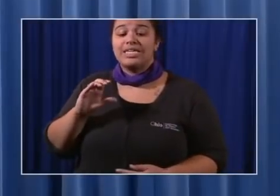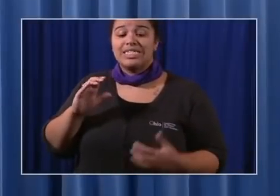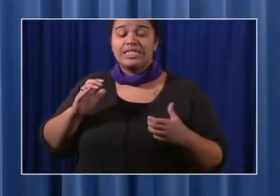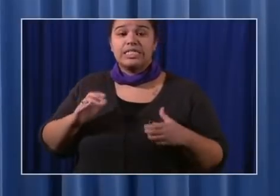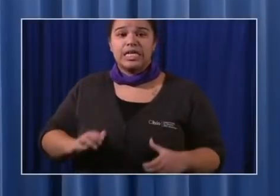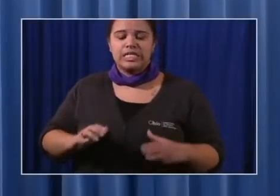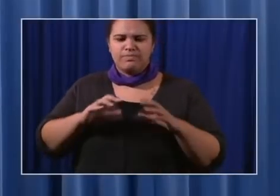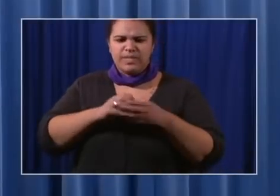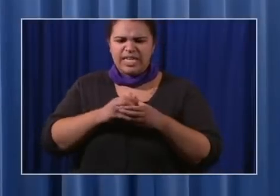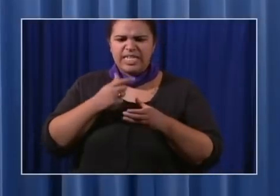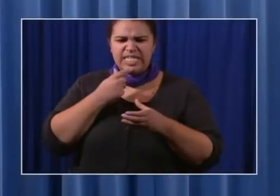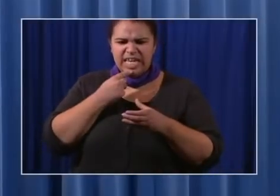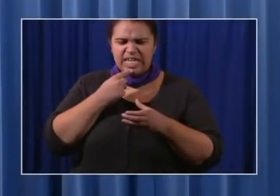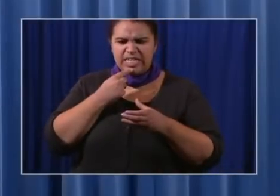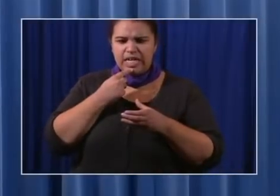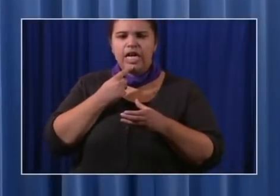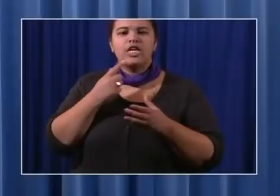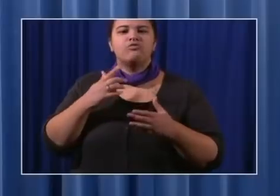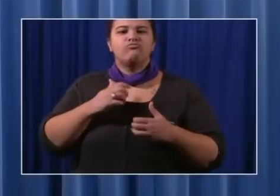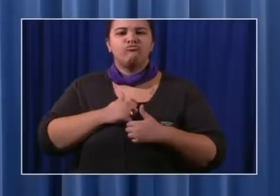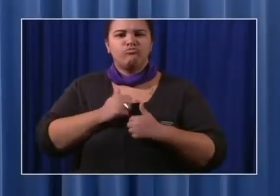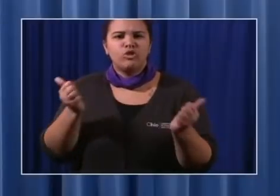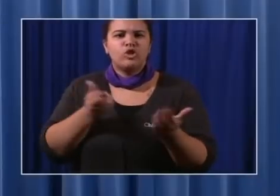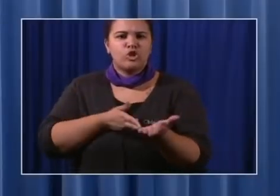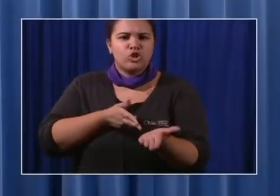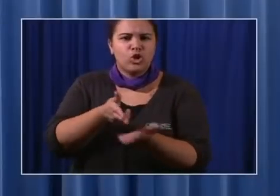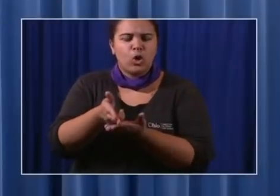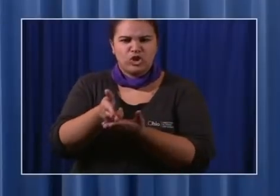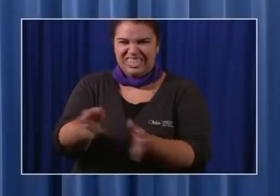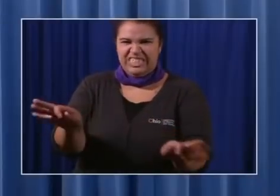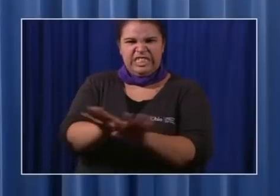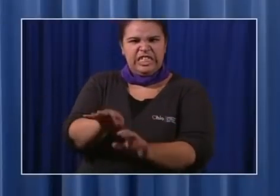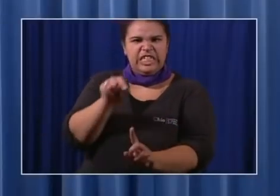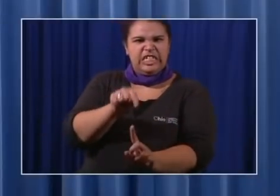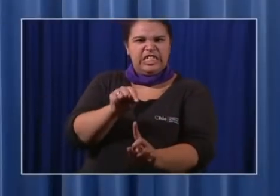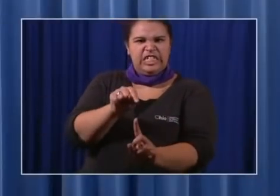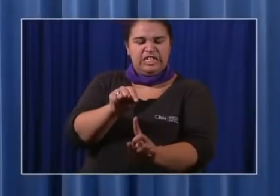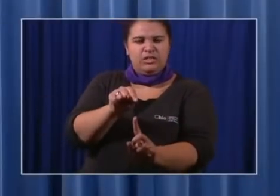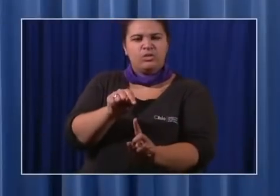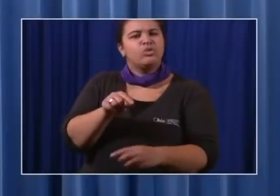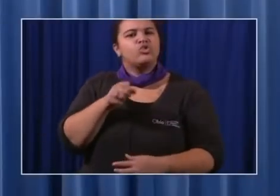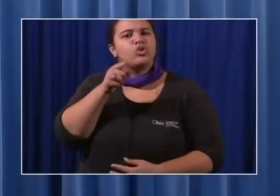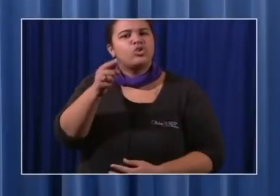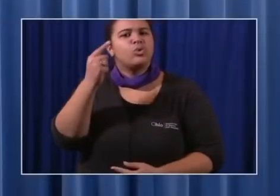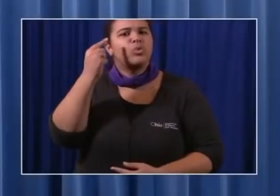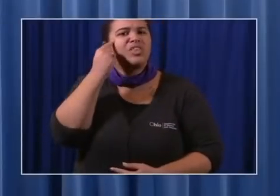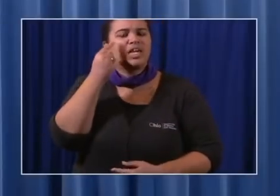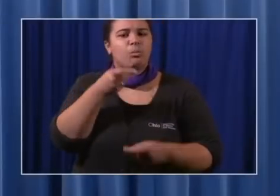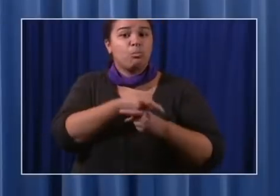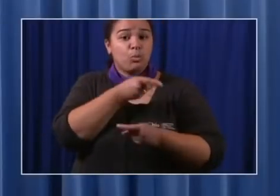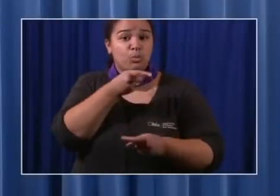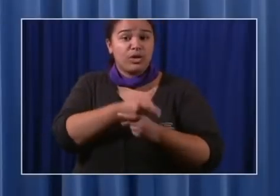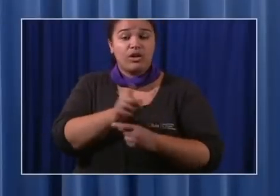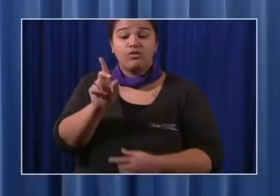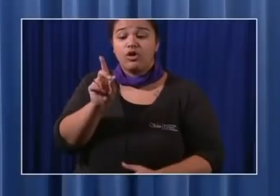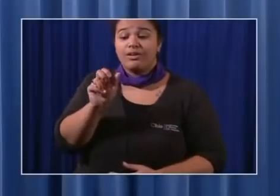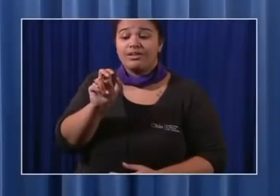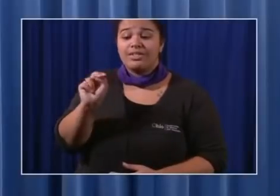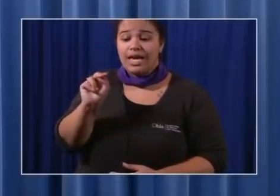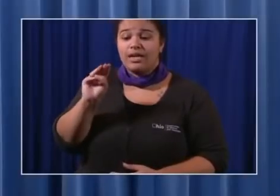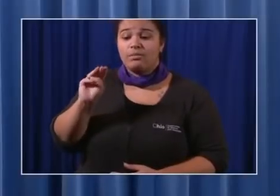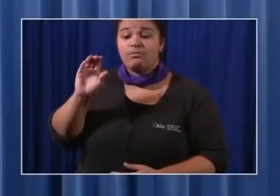behind corporations spending political money. So, first of all, do you think it was right for Dan McCarthy to run a dark